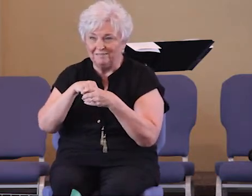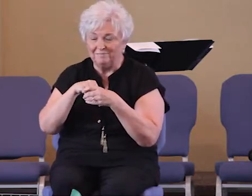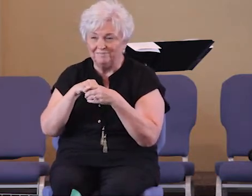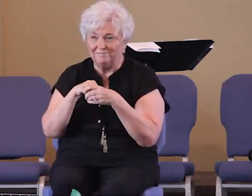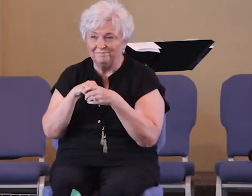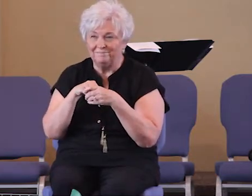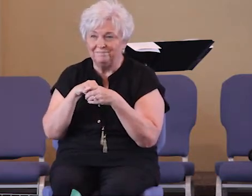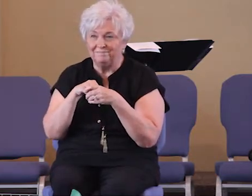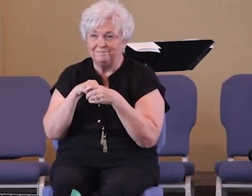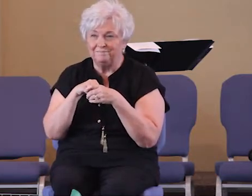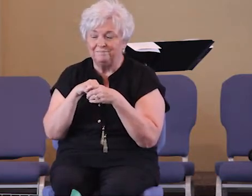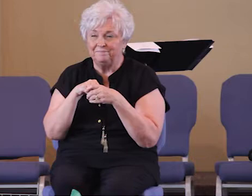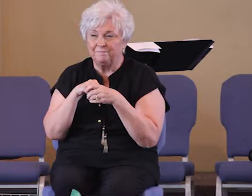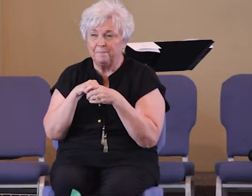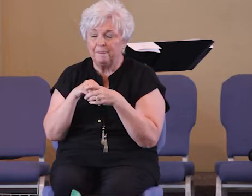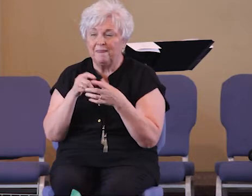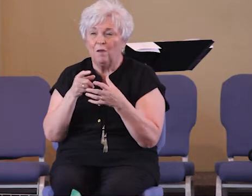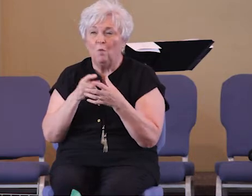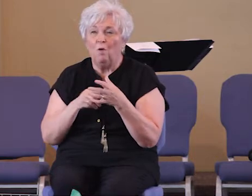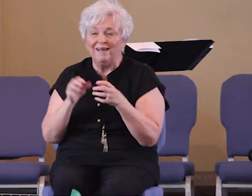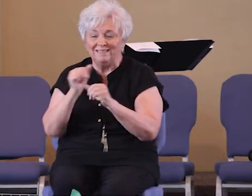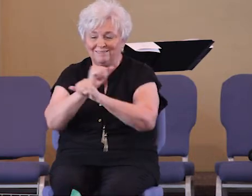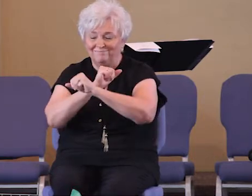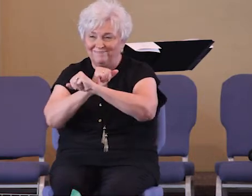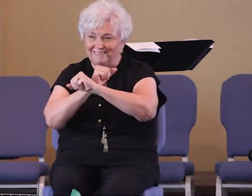What's binding you?